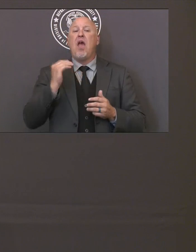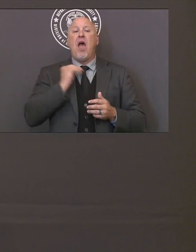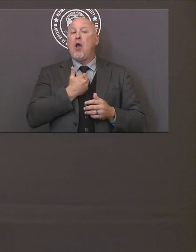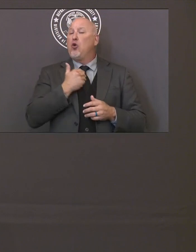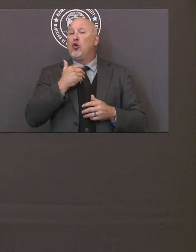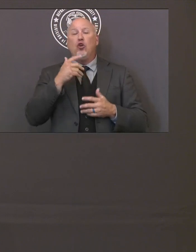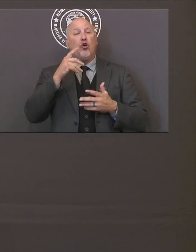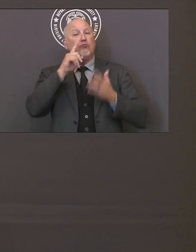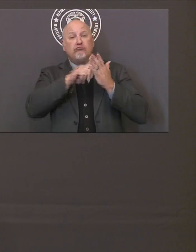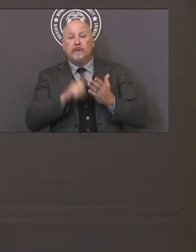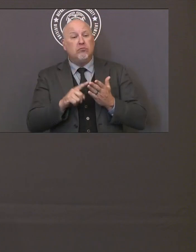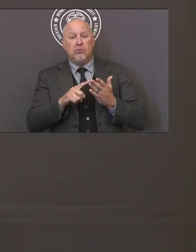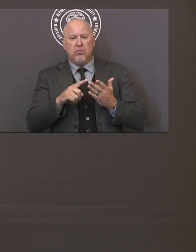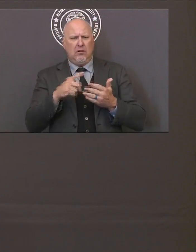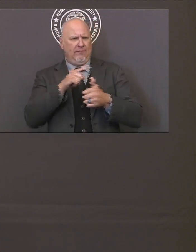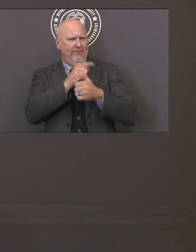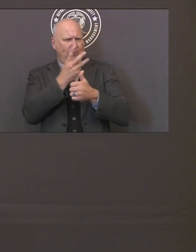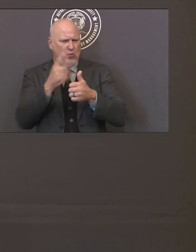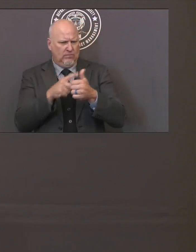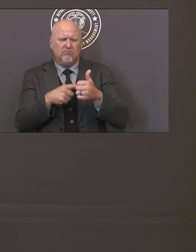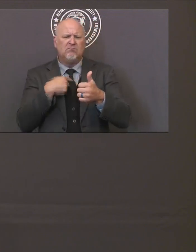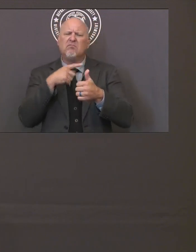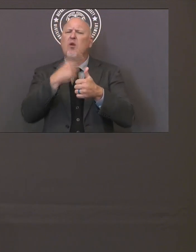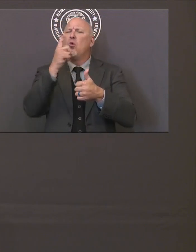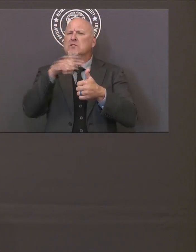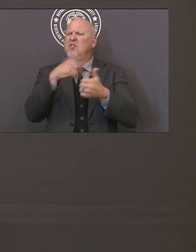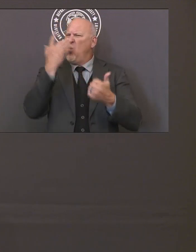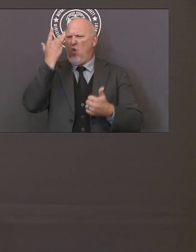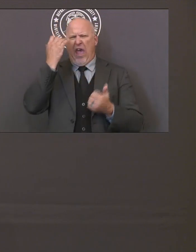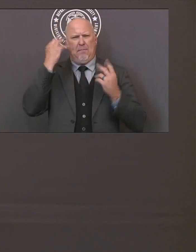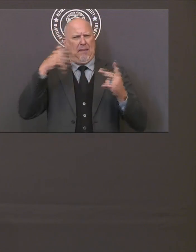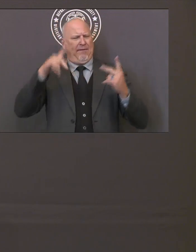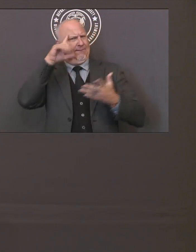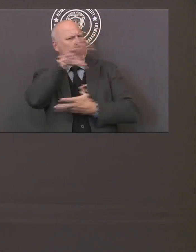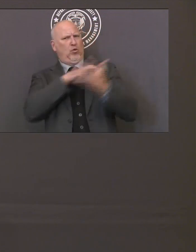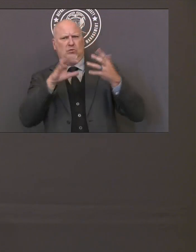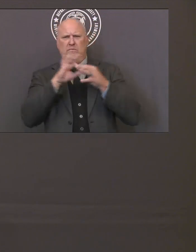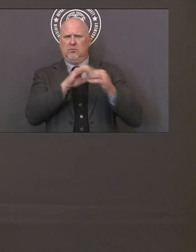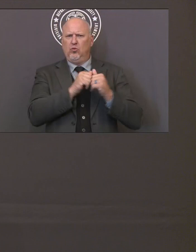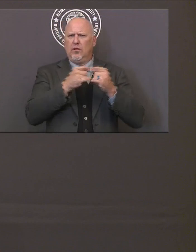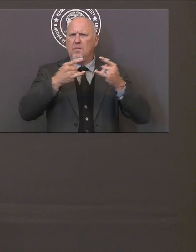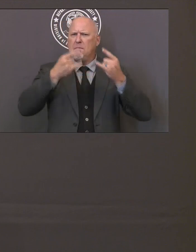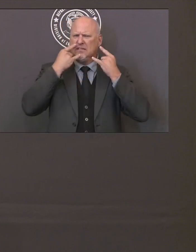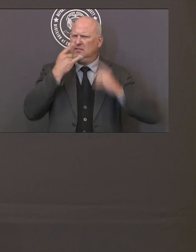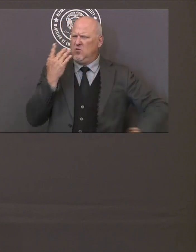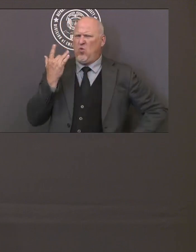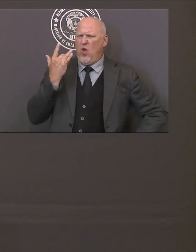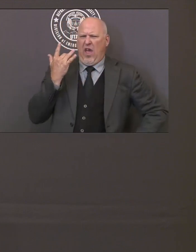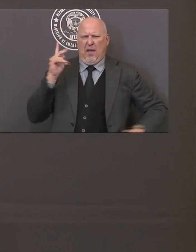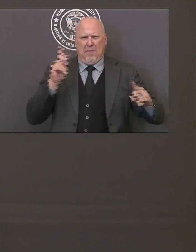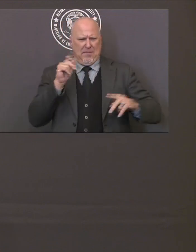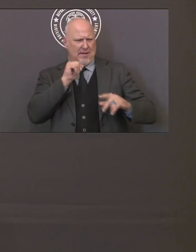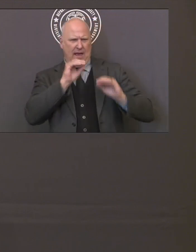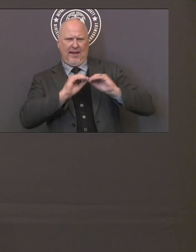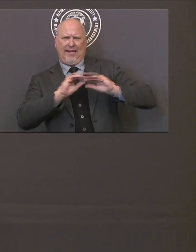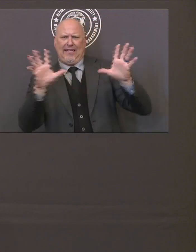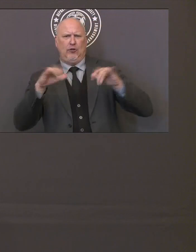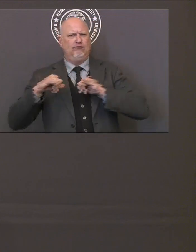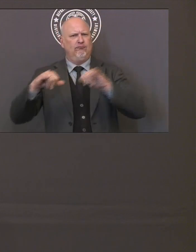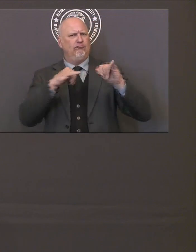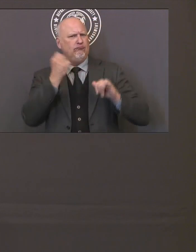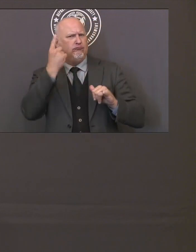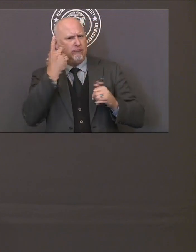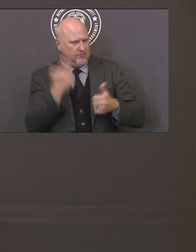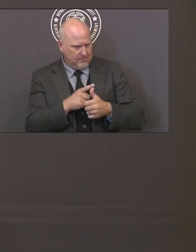confusion about masking? As the governor mentioned, initially we knew very little about this disease, and the recommendations that came